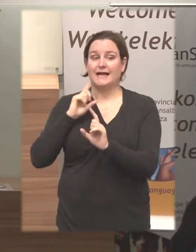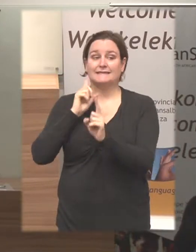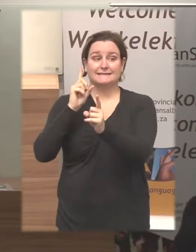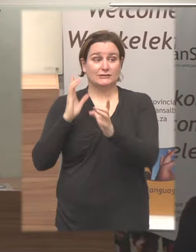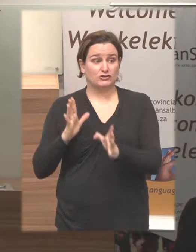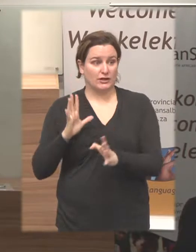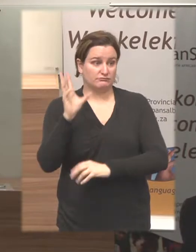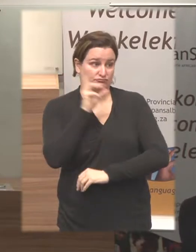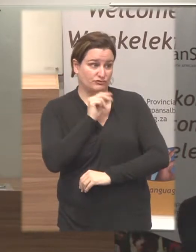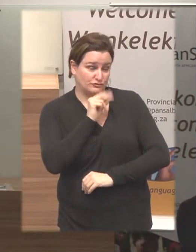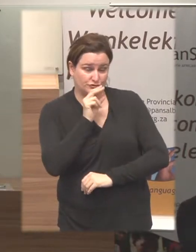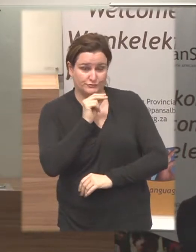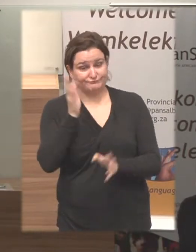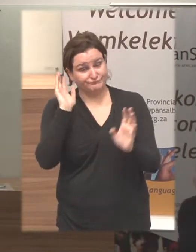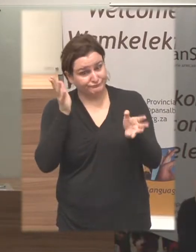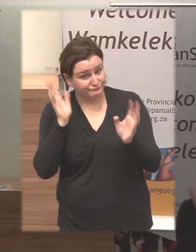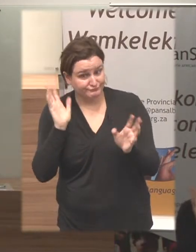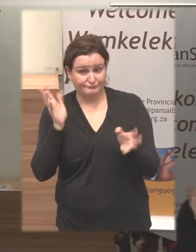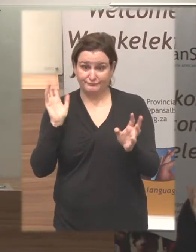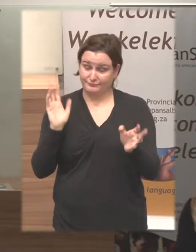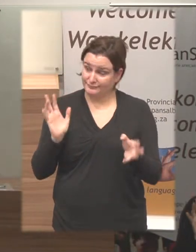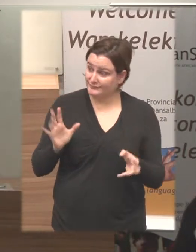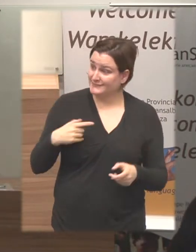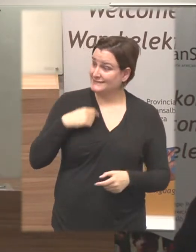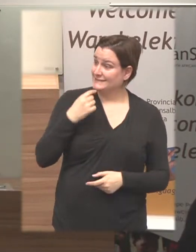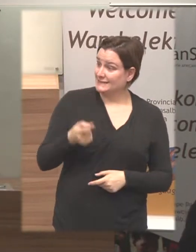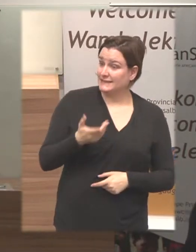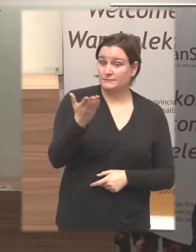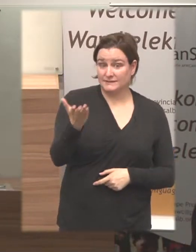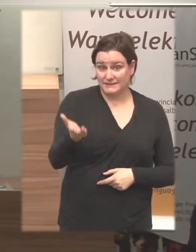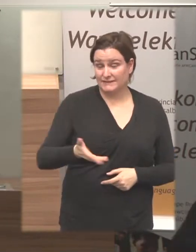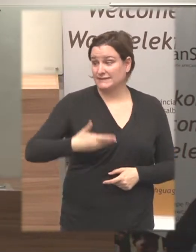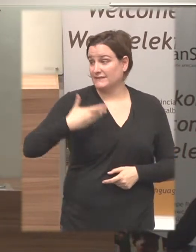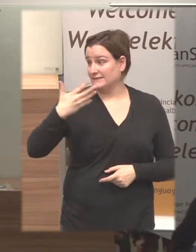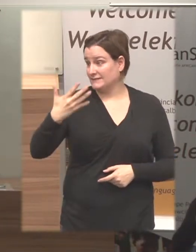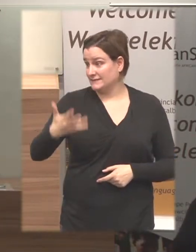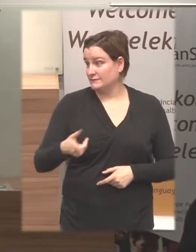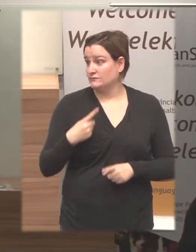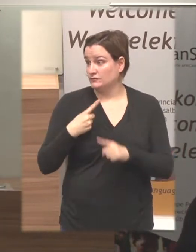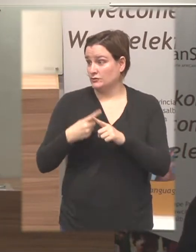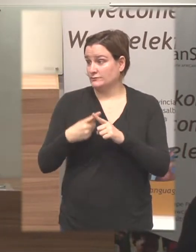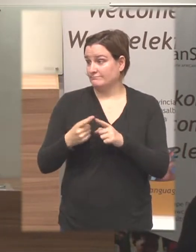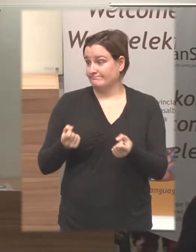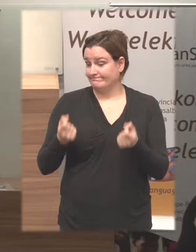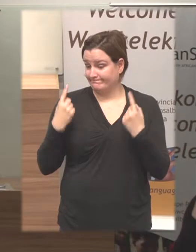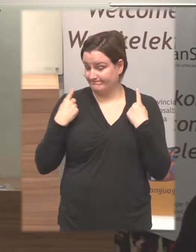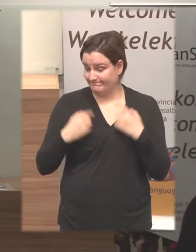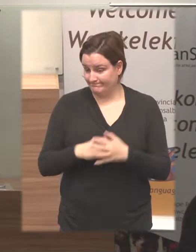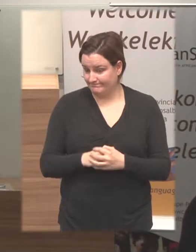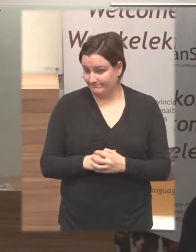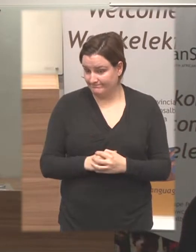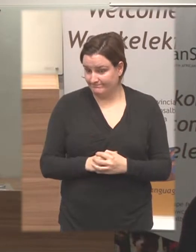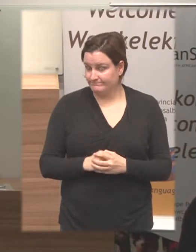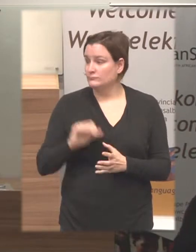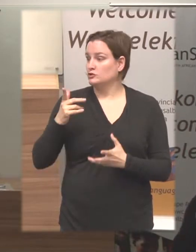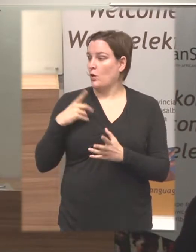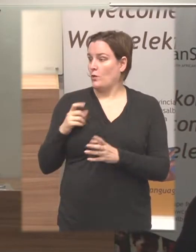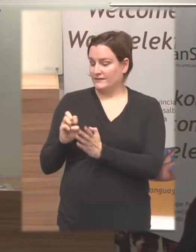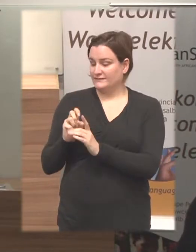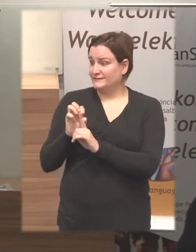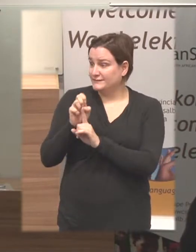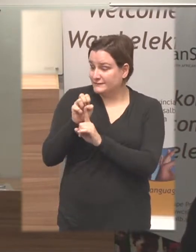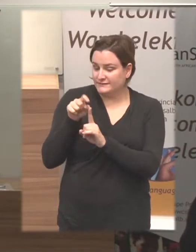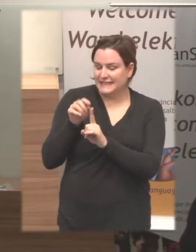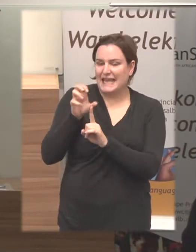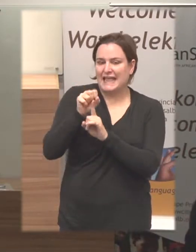is speaking and she's saying to the learners, and then Kingo Kukutiwe, the maggots help to break down the dead plant or animal